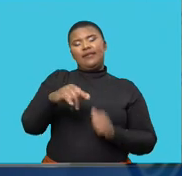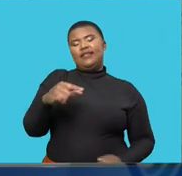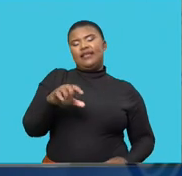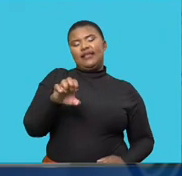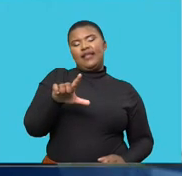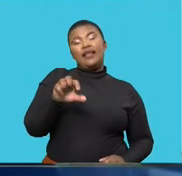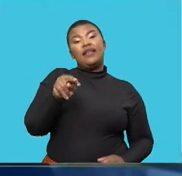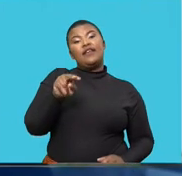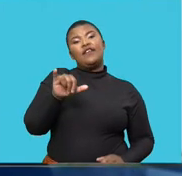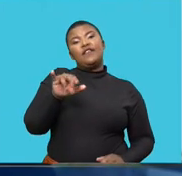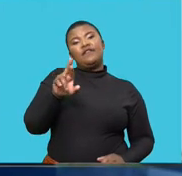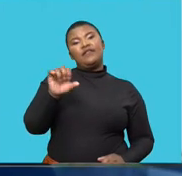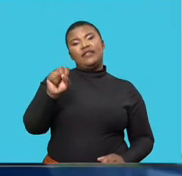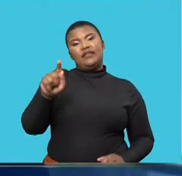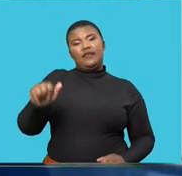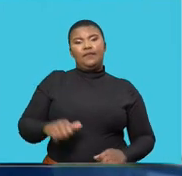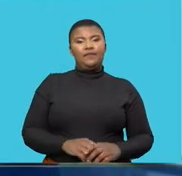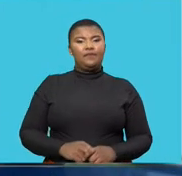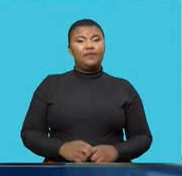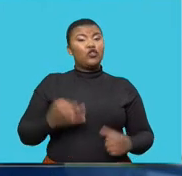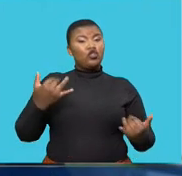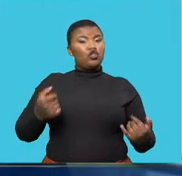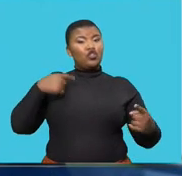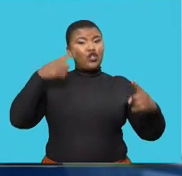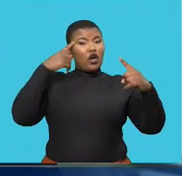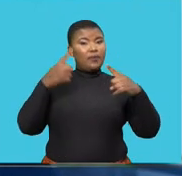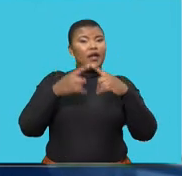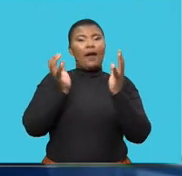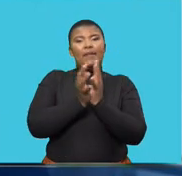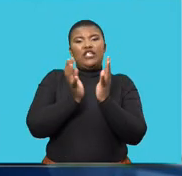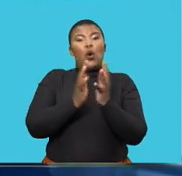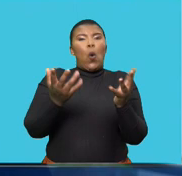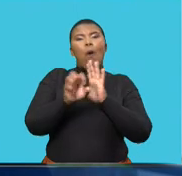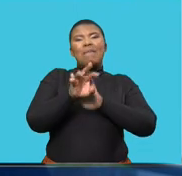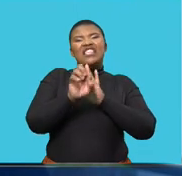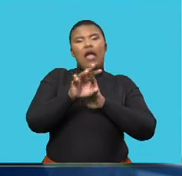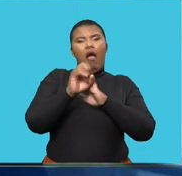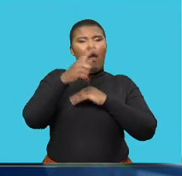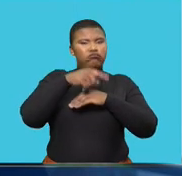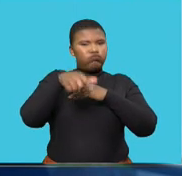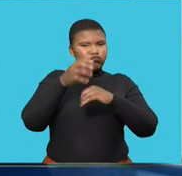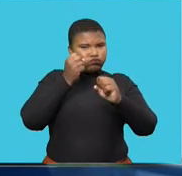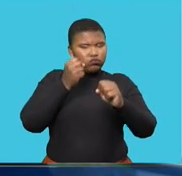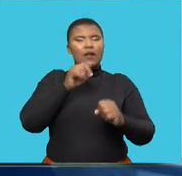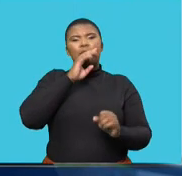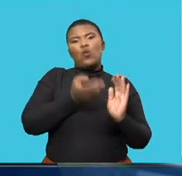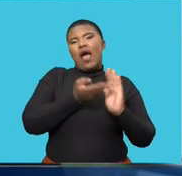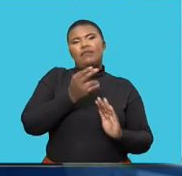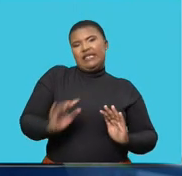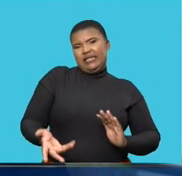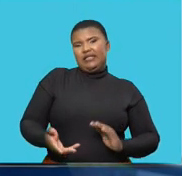in Johannesburg. The object of today's meeting or media briefing is in essence to give an